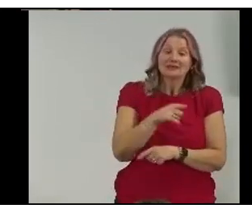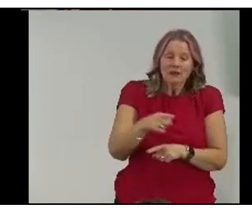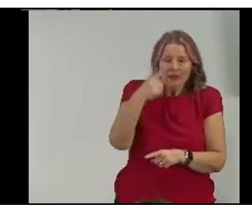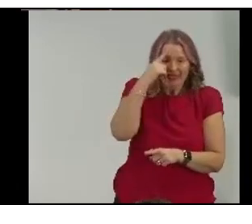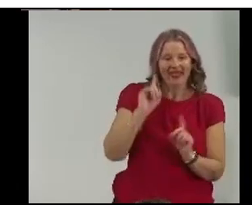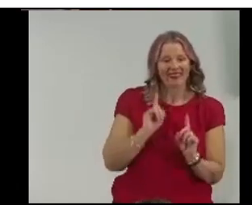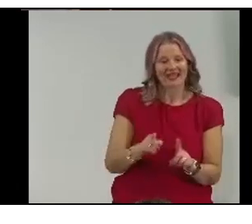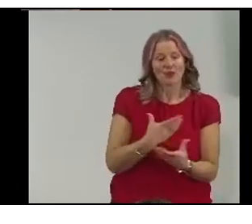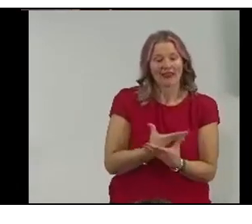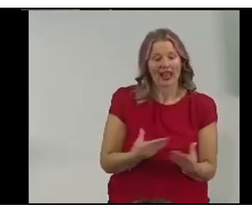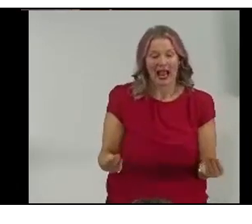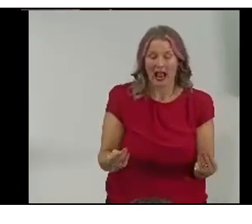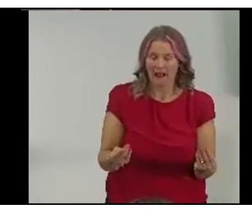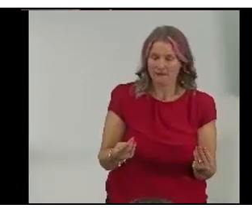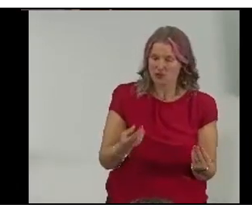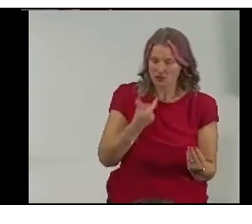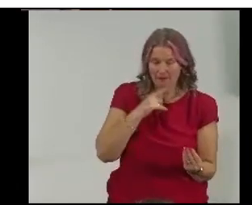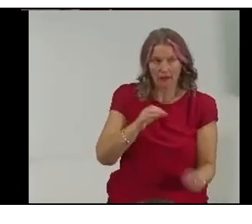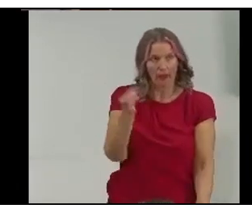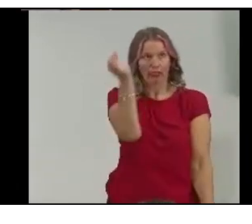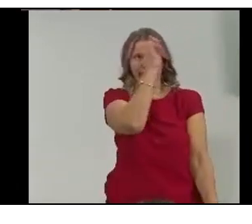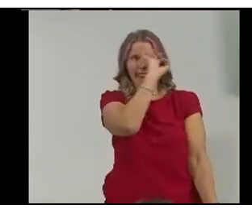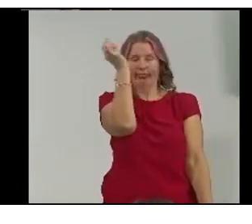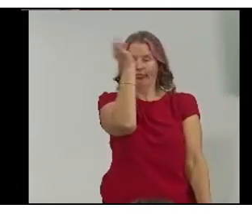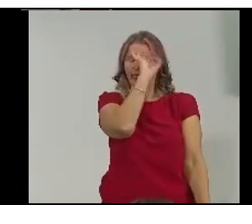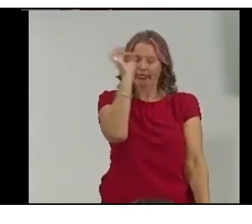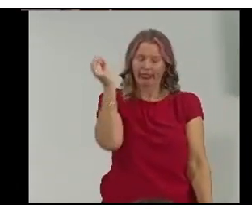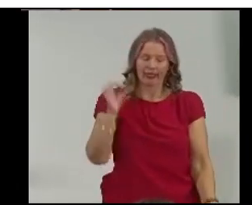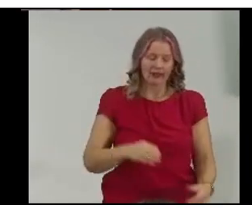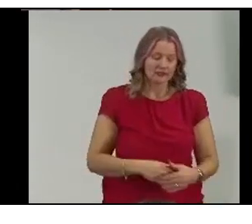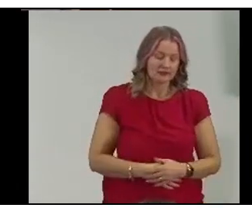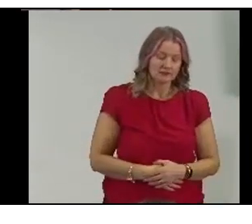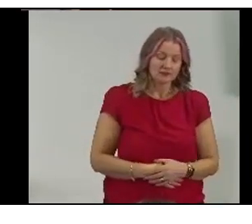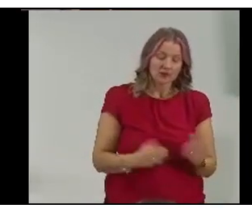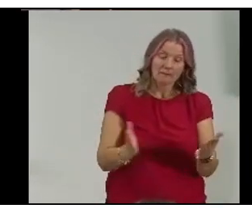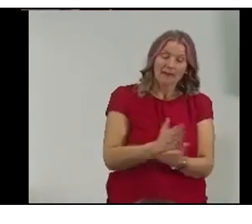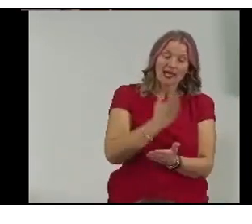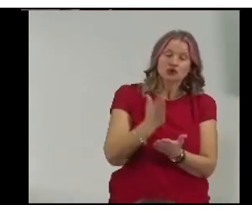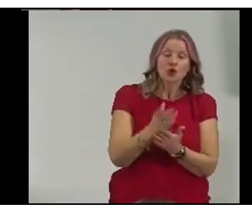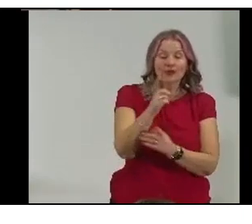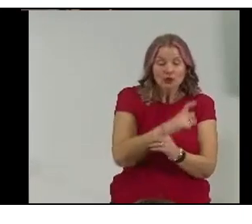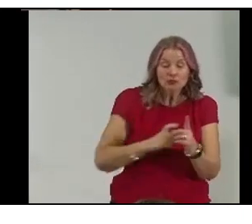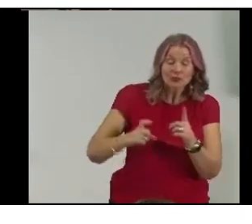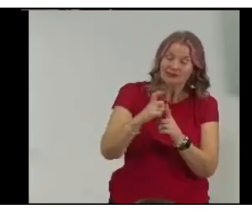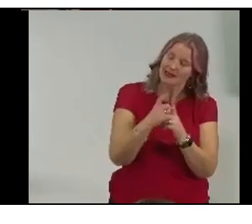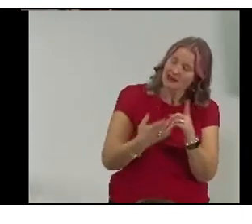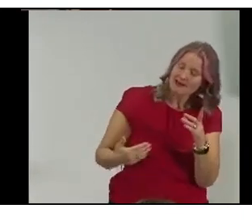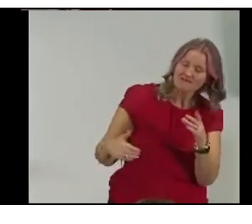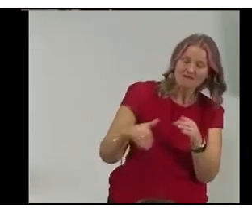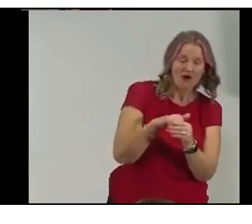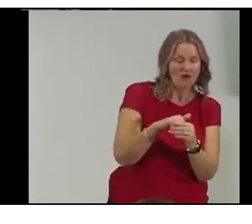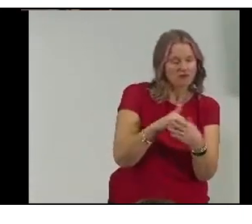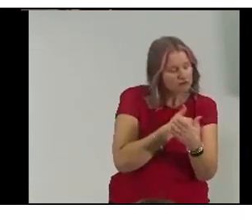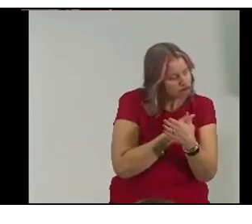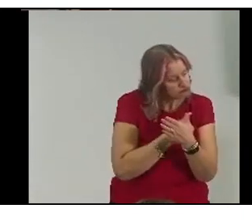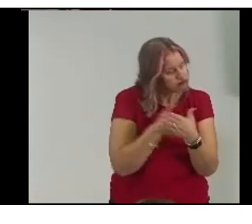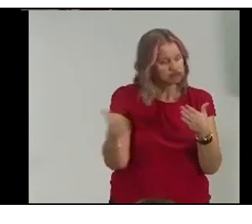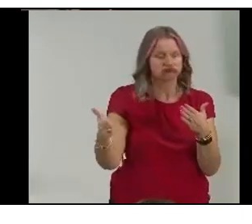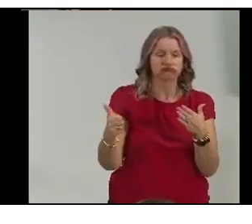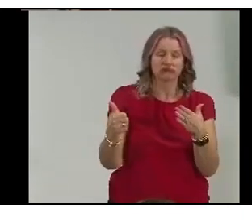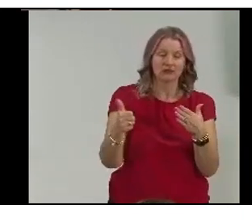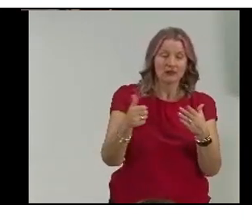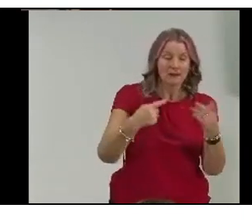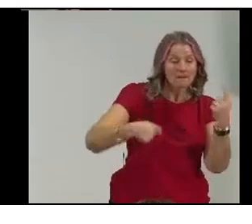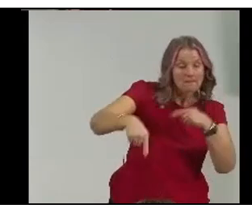exists. And the other part was also to just make sure that the community is always involved. So we're always bringing people